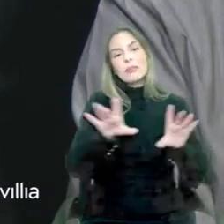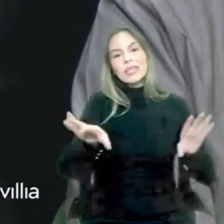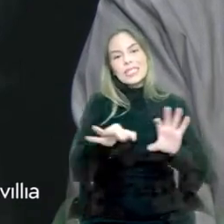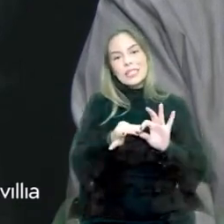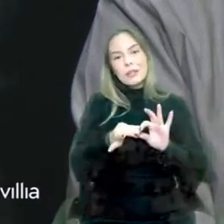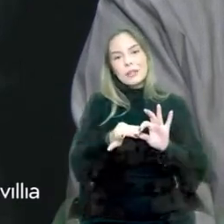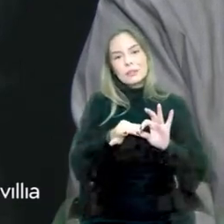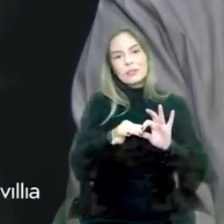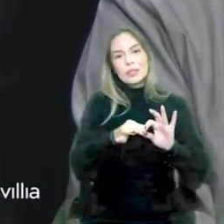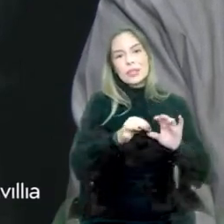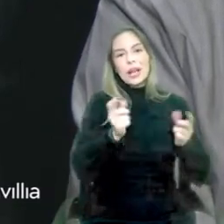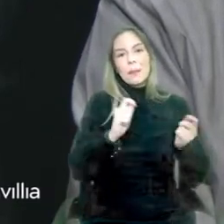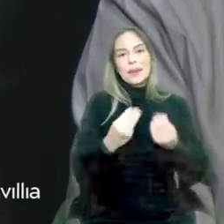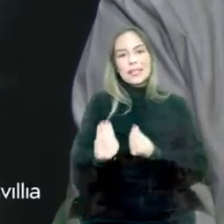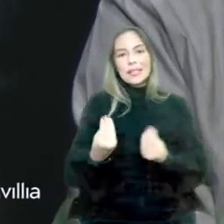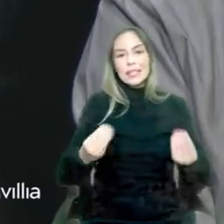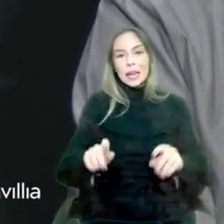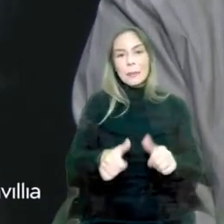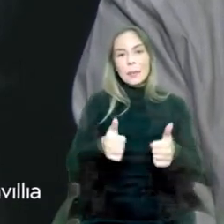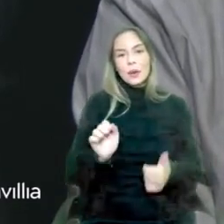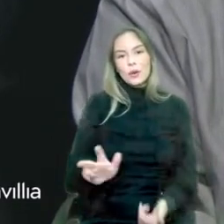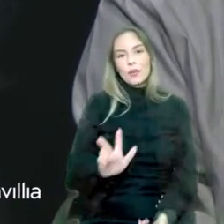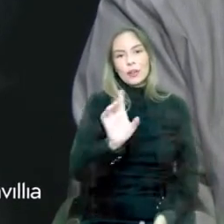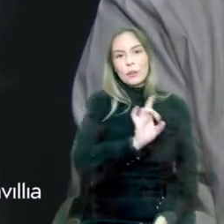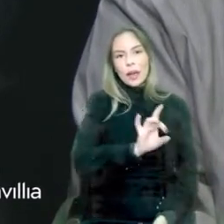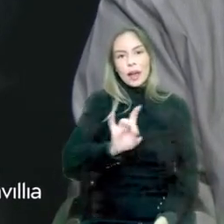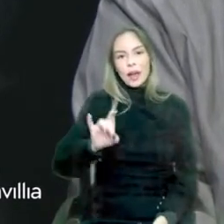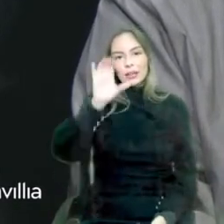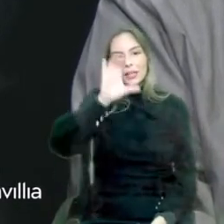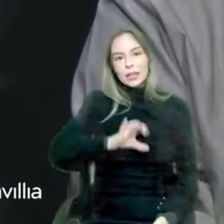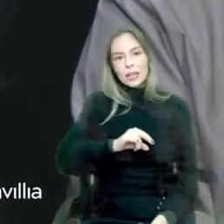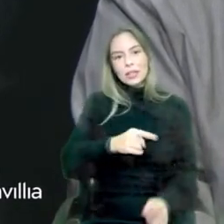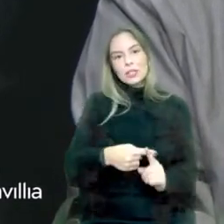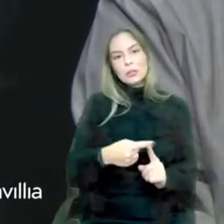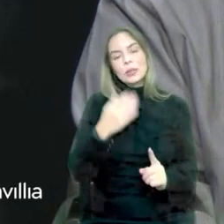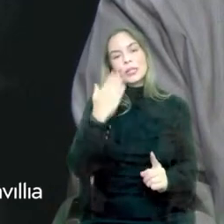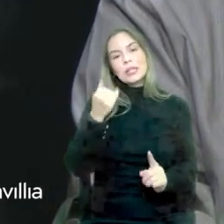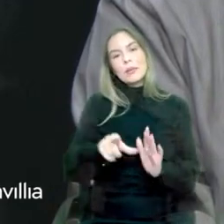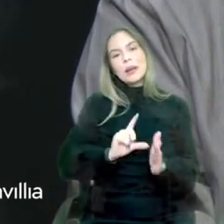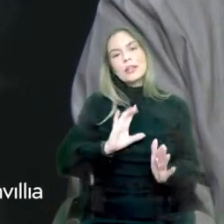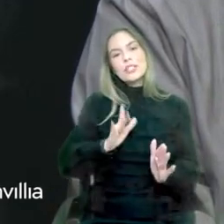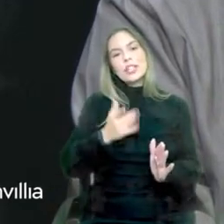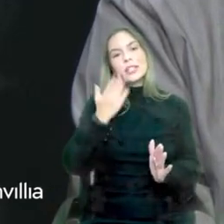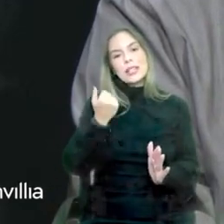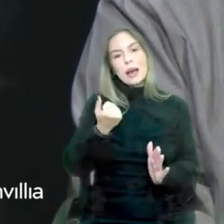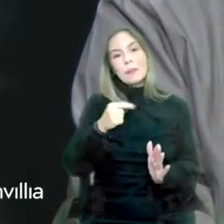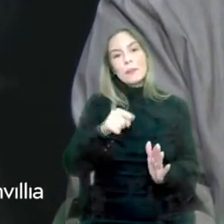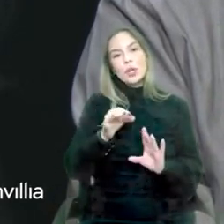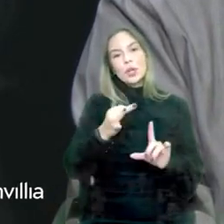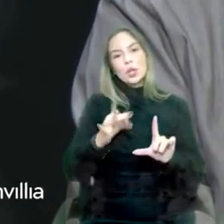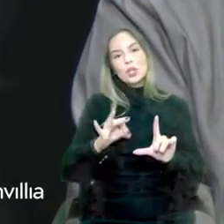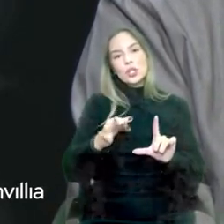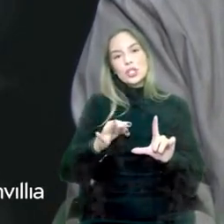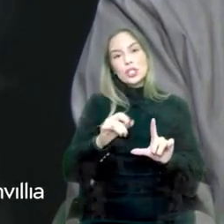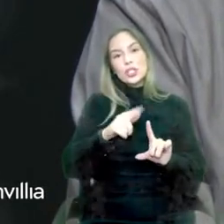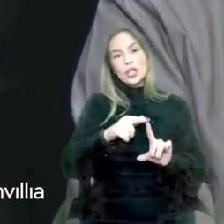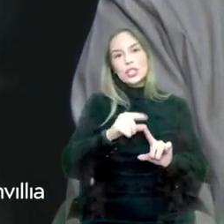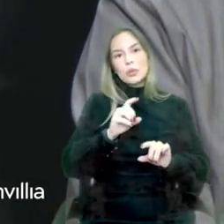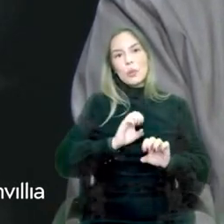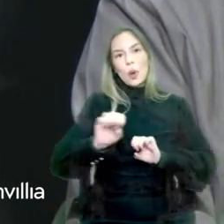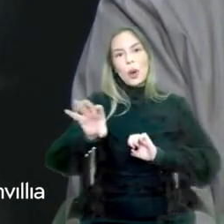to the customer, to each customer, considering, as you all know, that it's so tough, the logistics of this kind of operation, right? You have a very